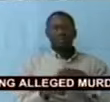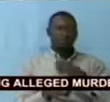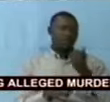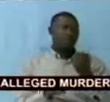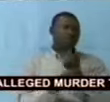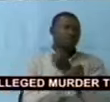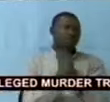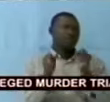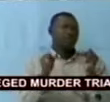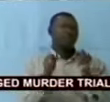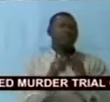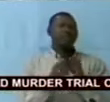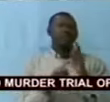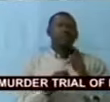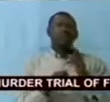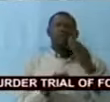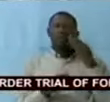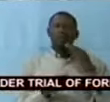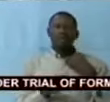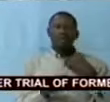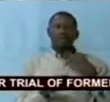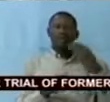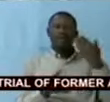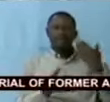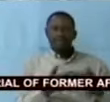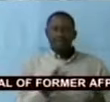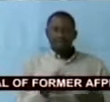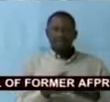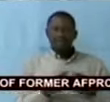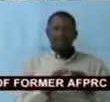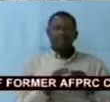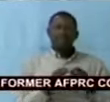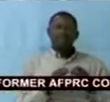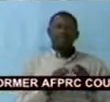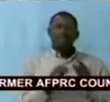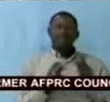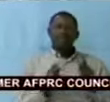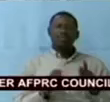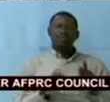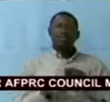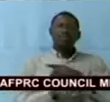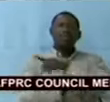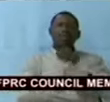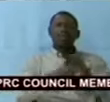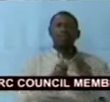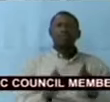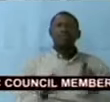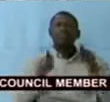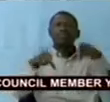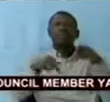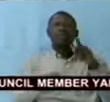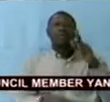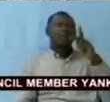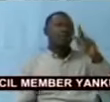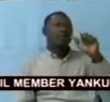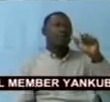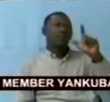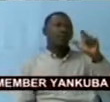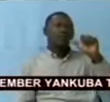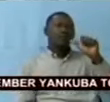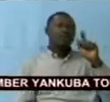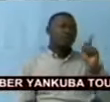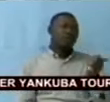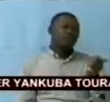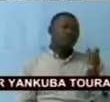I finished Kalaji, then the tar road stopped at Kalaji. But wotumo mano danta Kalaji le.